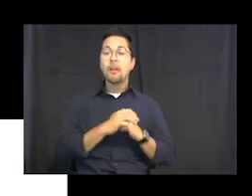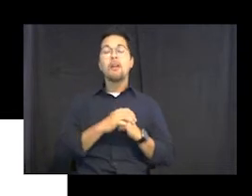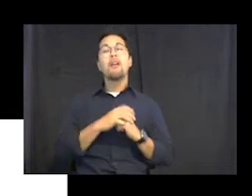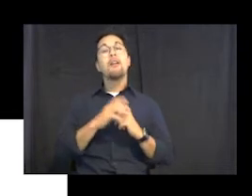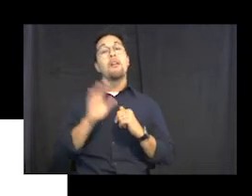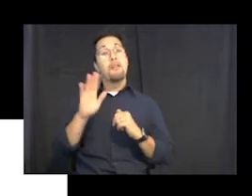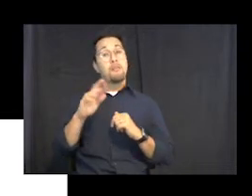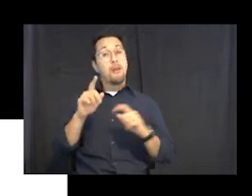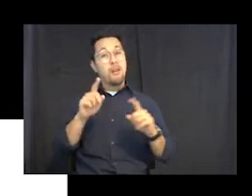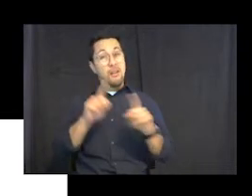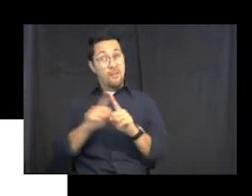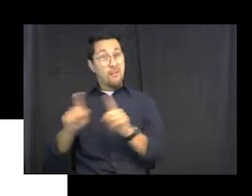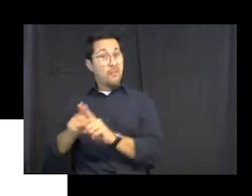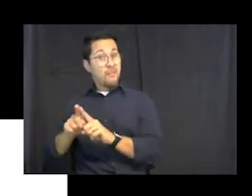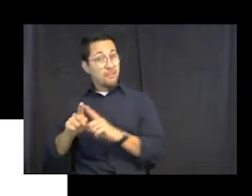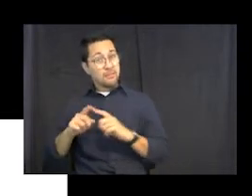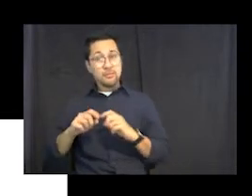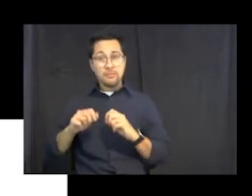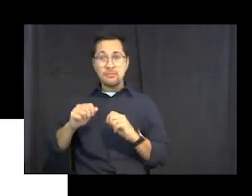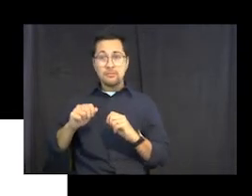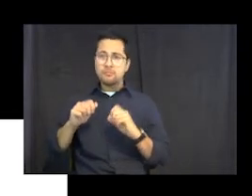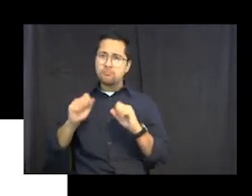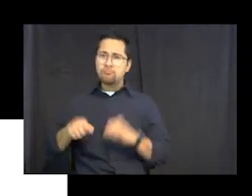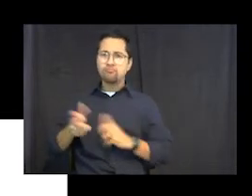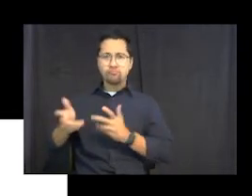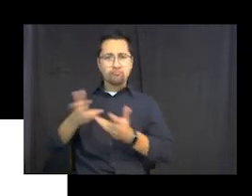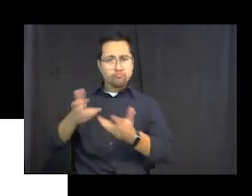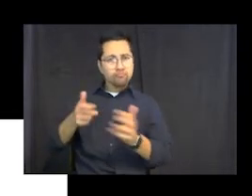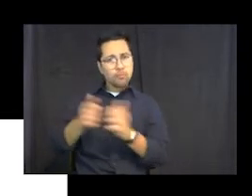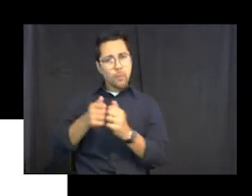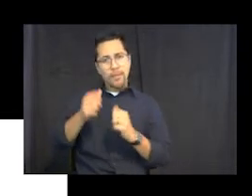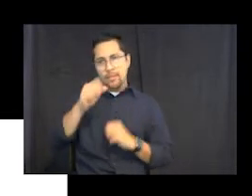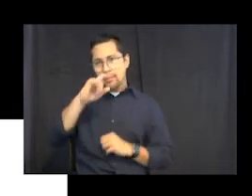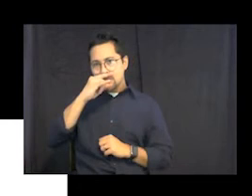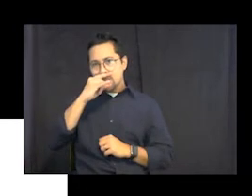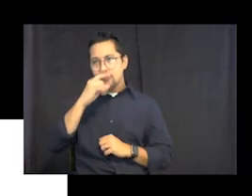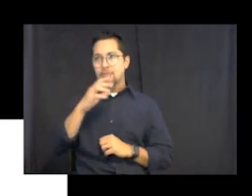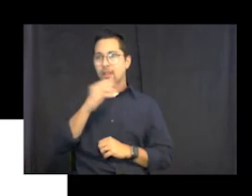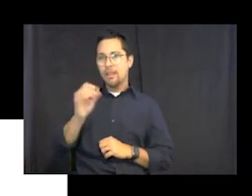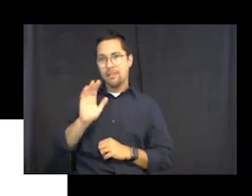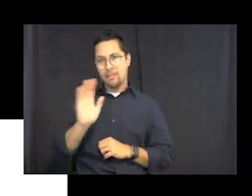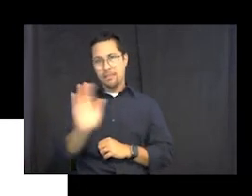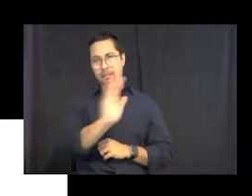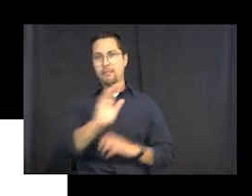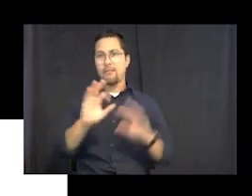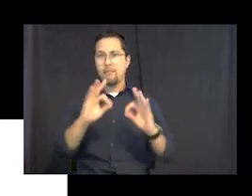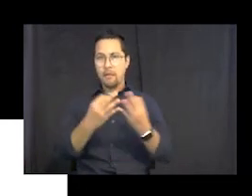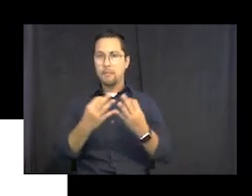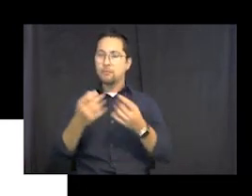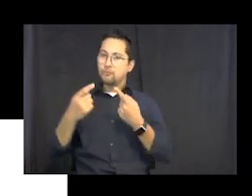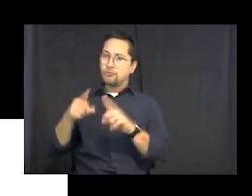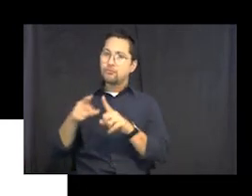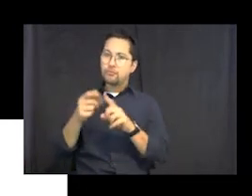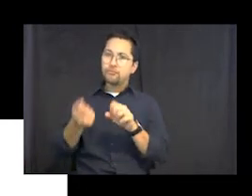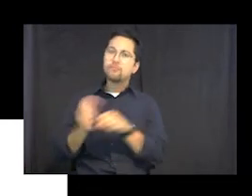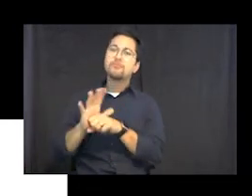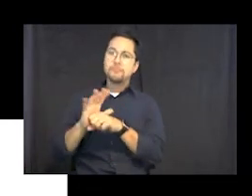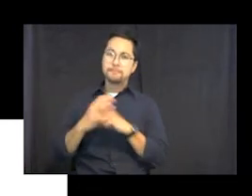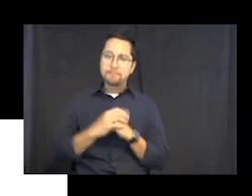and also be able to work with the children and their families through these hard